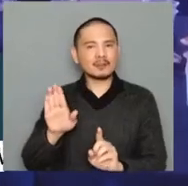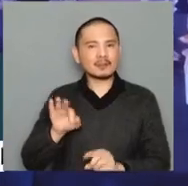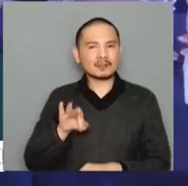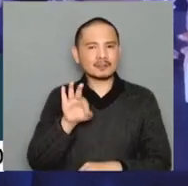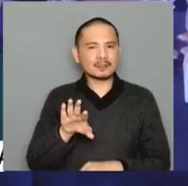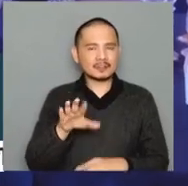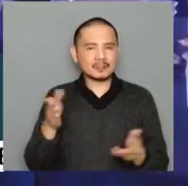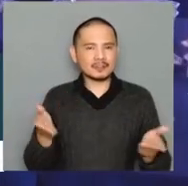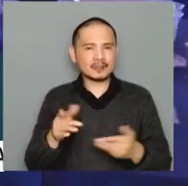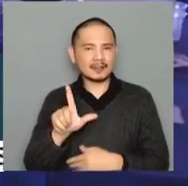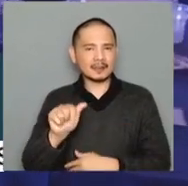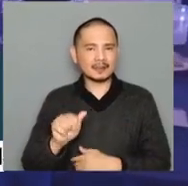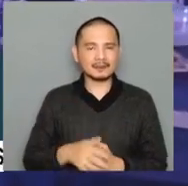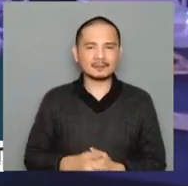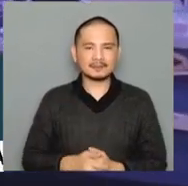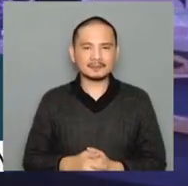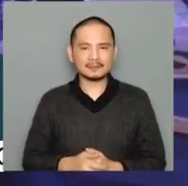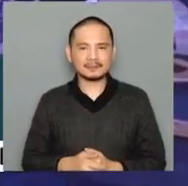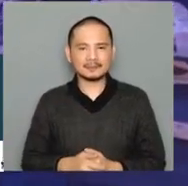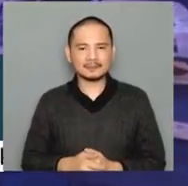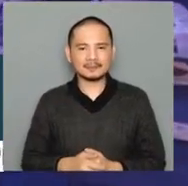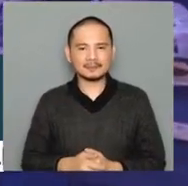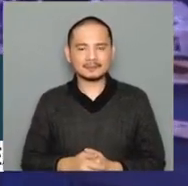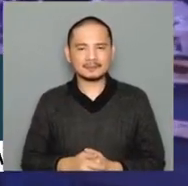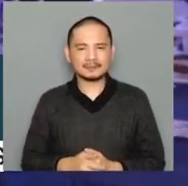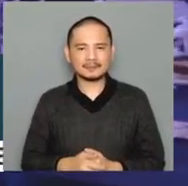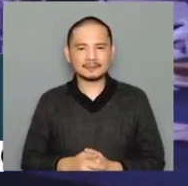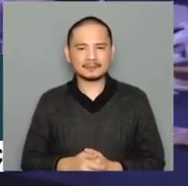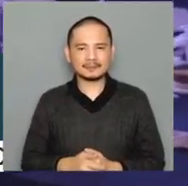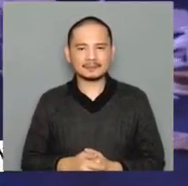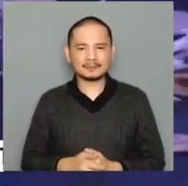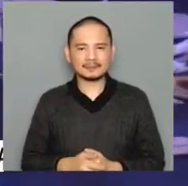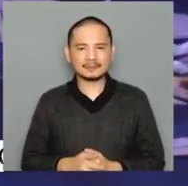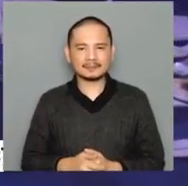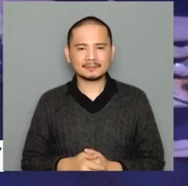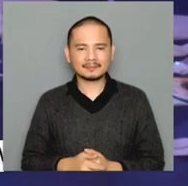Angels. Steve Angeles, ABS-CBN News, Los Angeles.